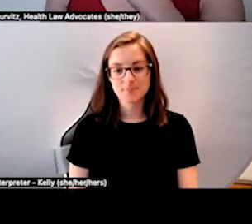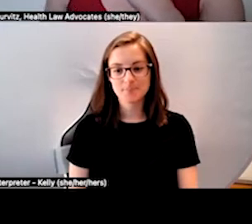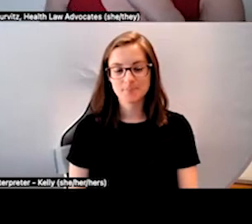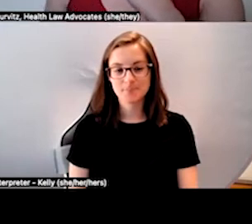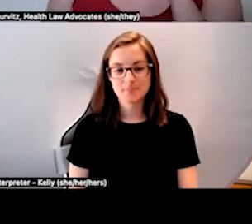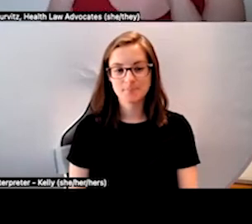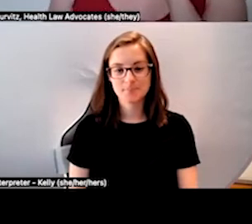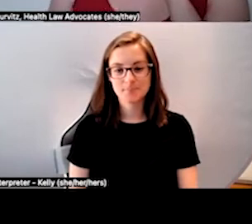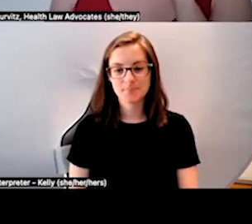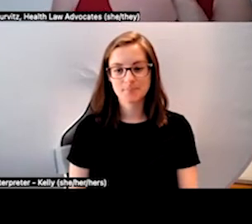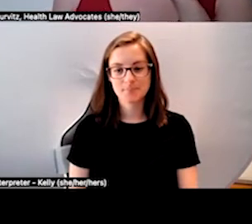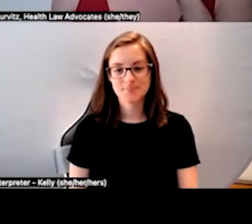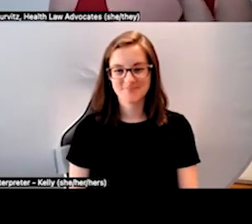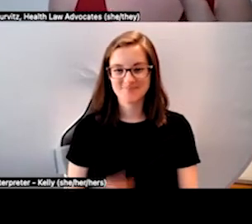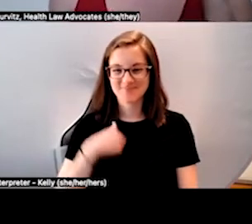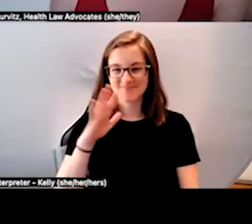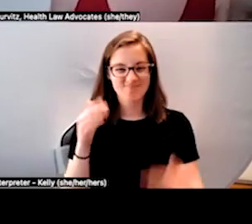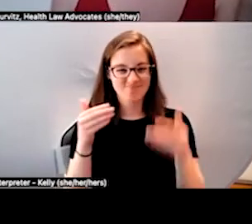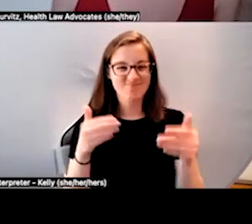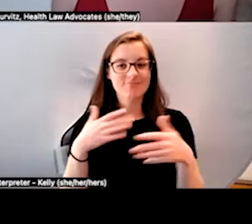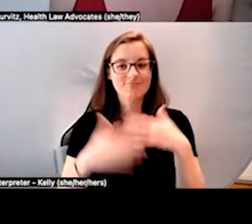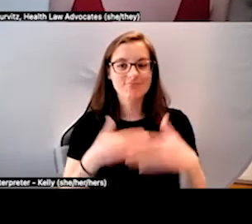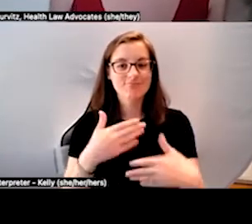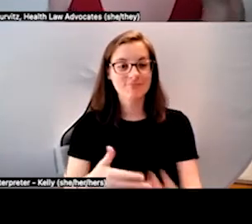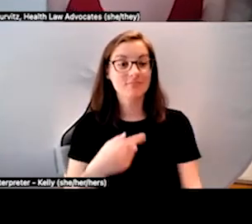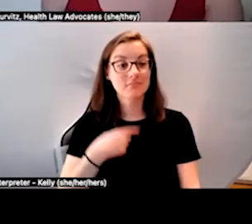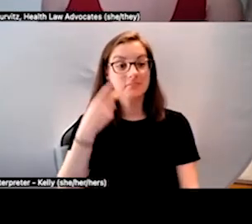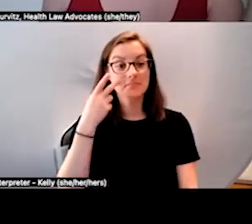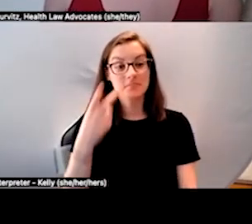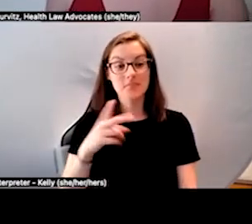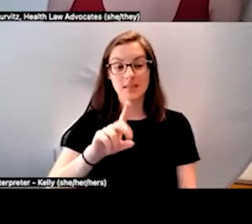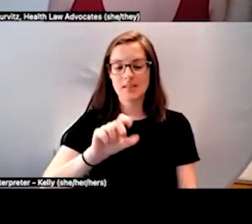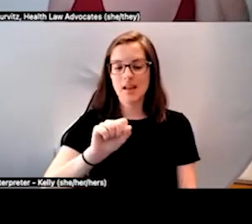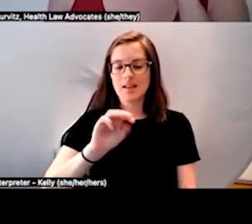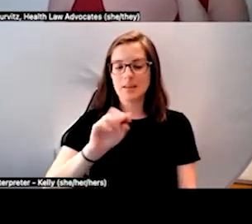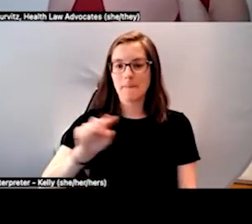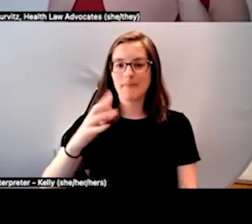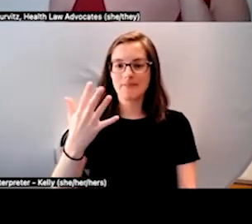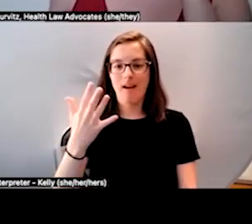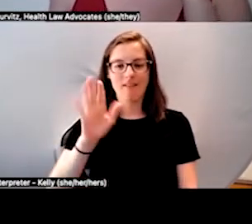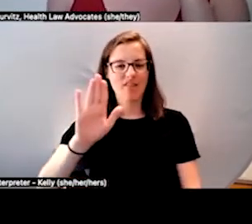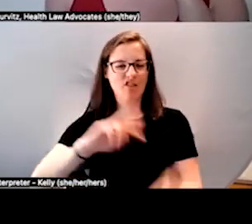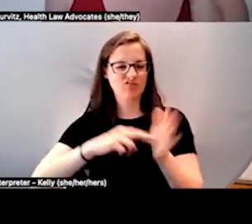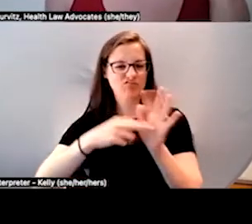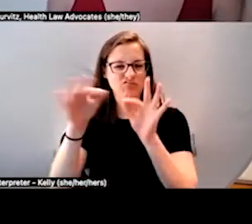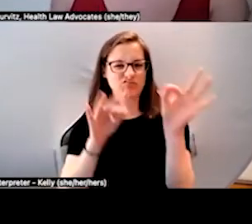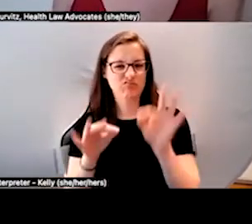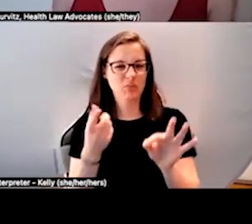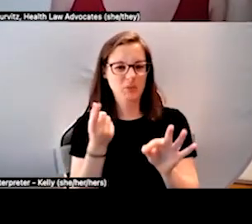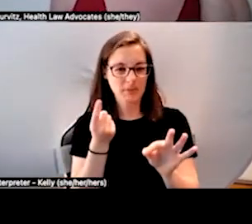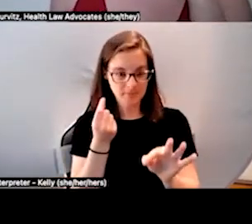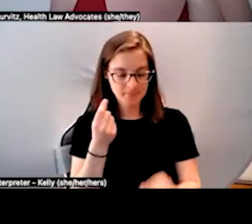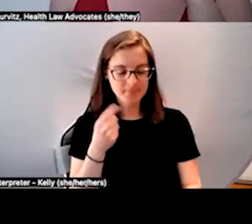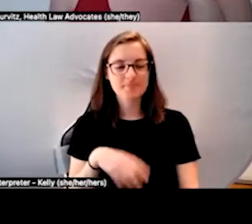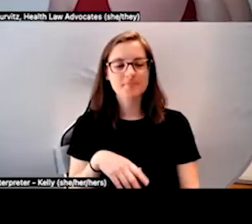So I'm gonna move us forward just to see what the DSM says, because it's referenced in that first definition. The DSM defines